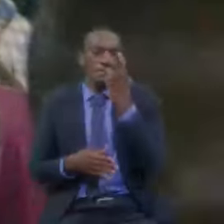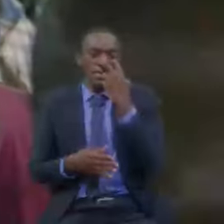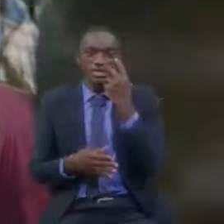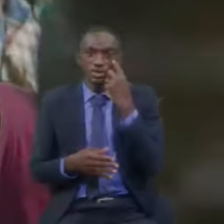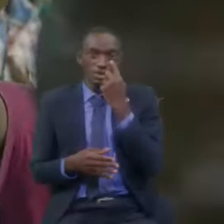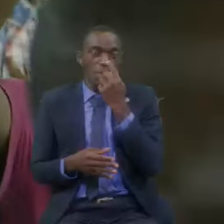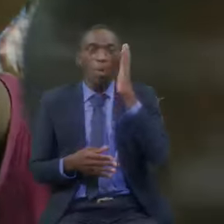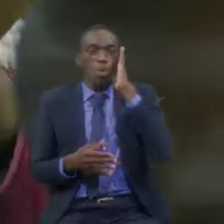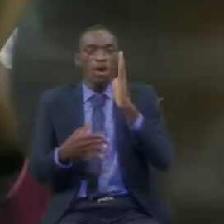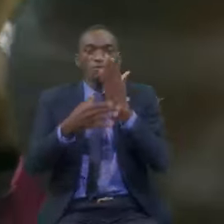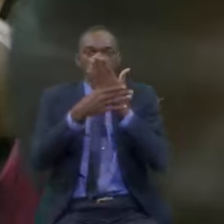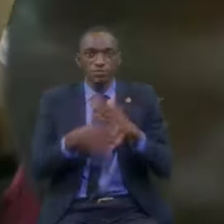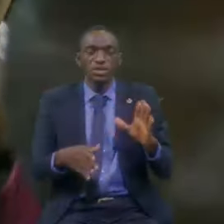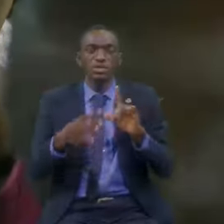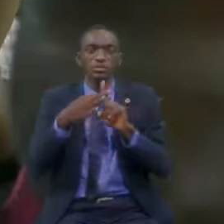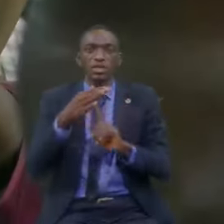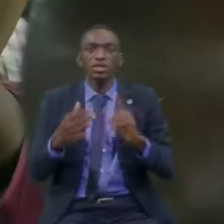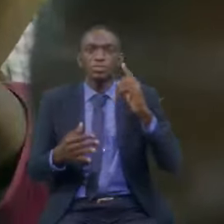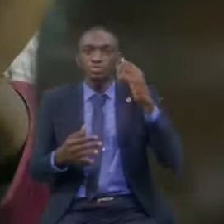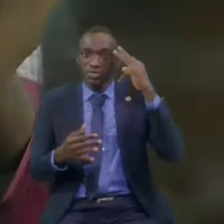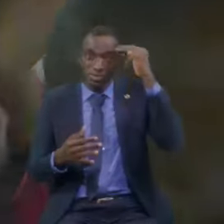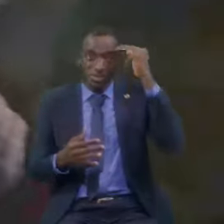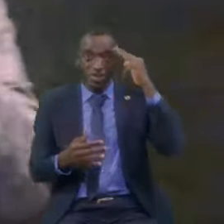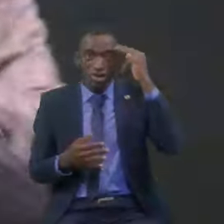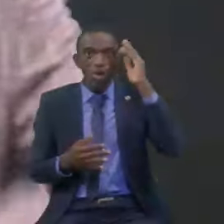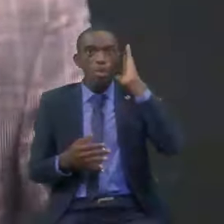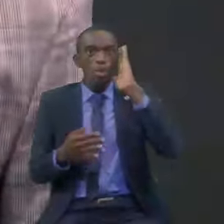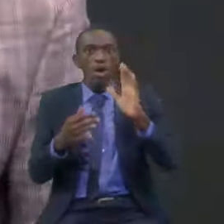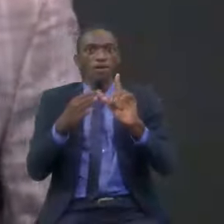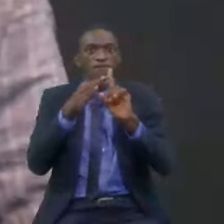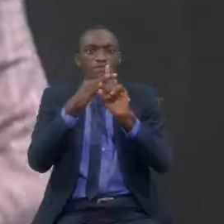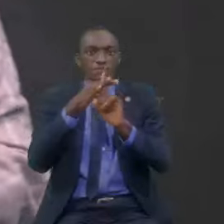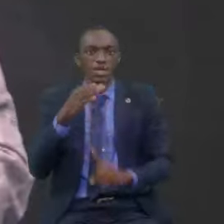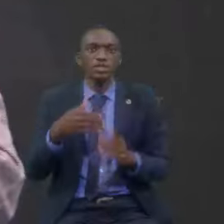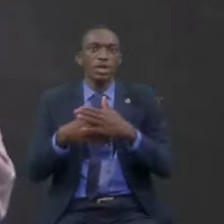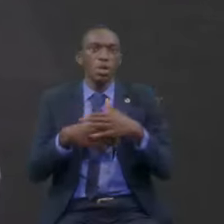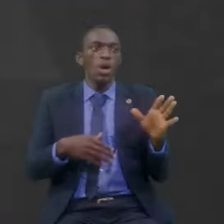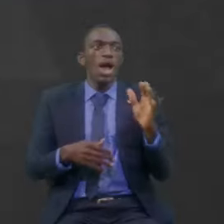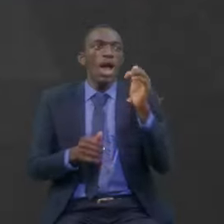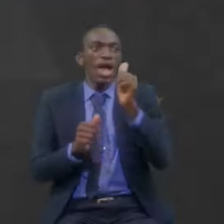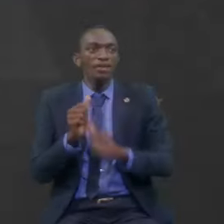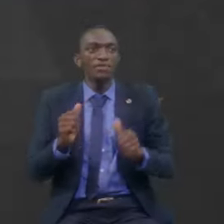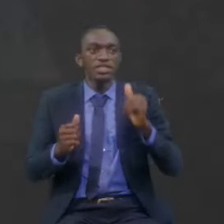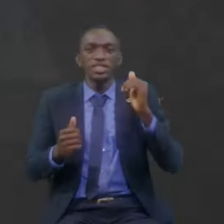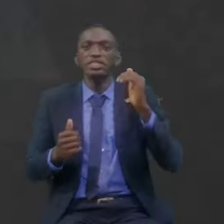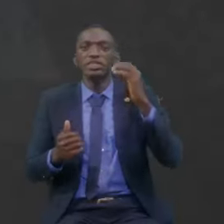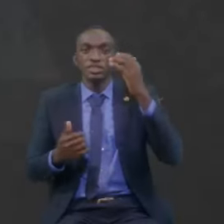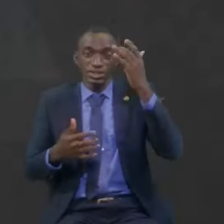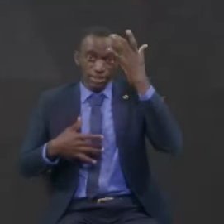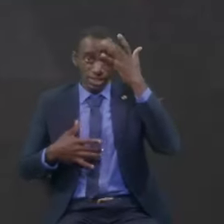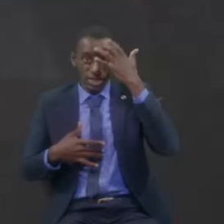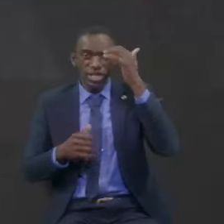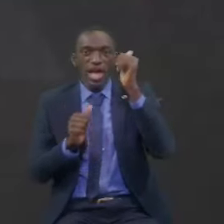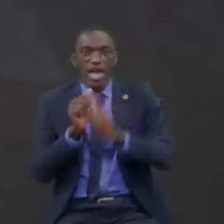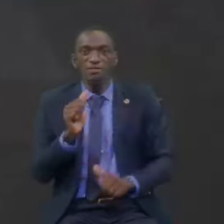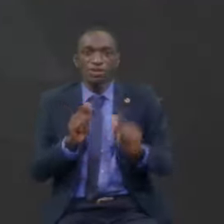will vanish away. Every sickness, every torment of the enemy will vanish away in